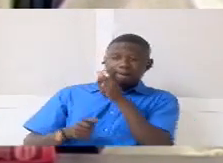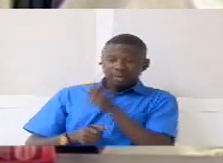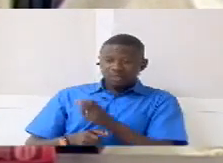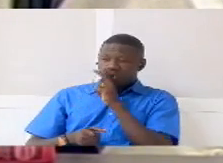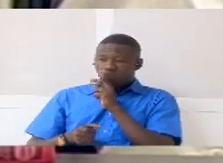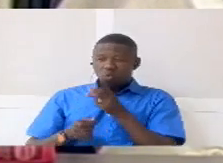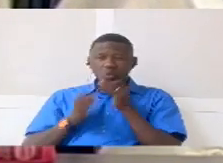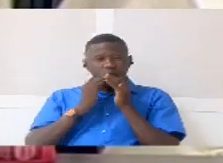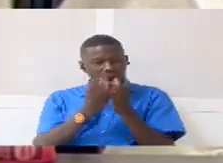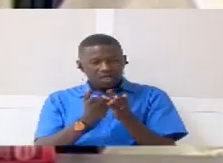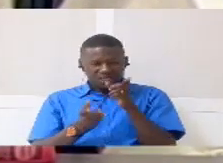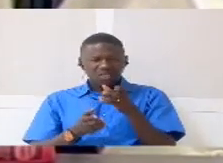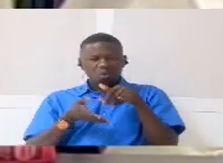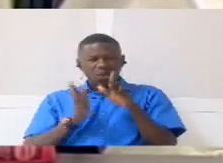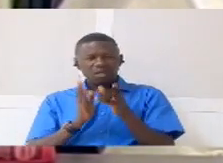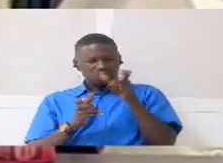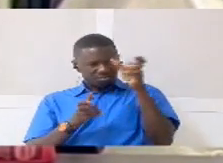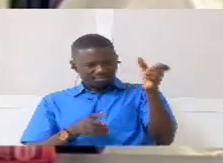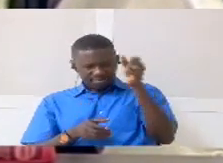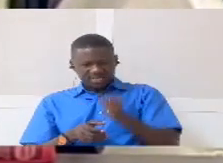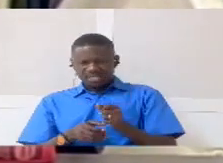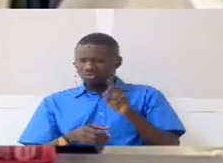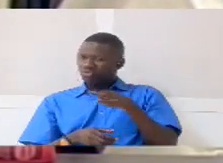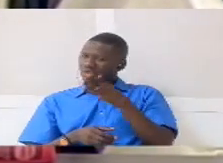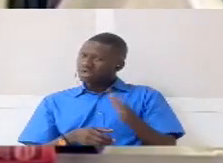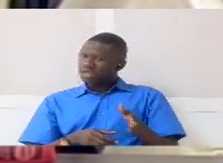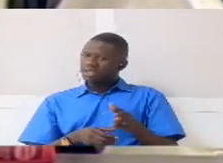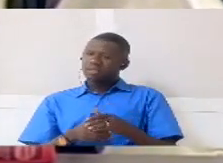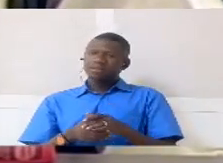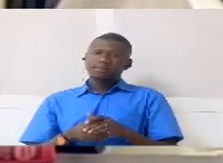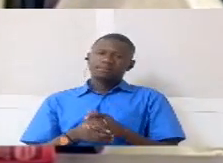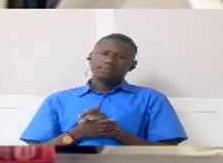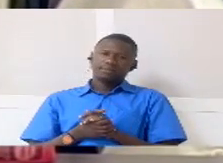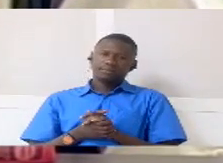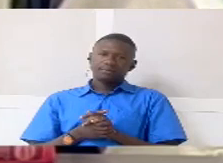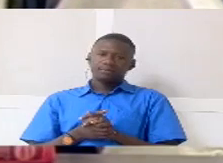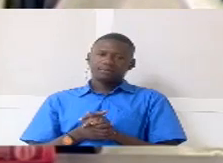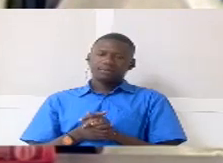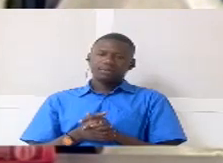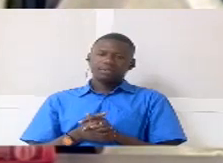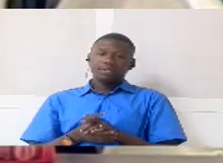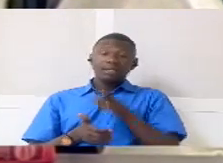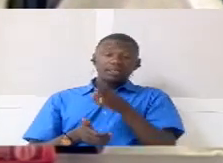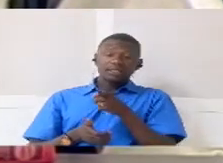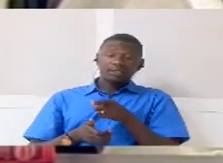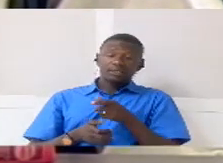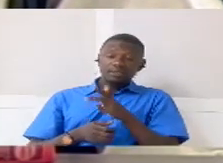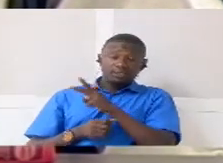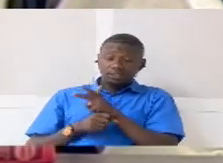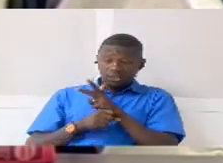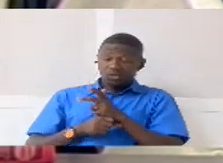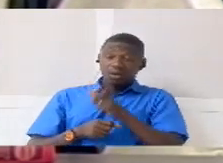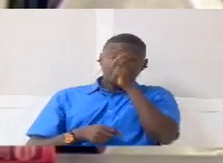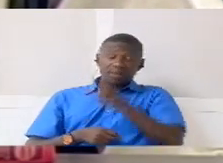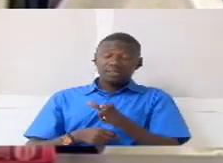sata yasenen ying officer nyimin ka faleta to mu Ibrahim Cisse leti. This particular officer I'm referring to is